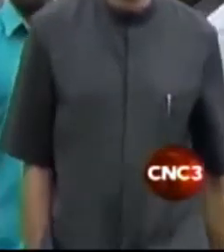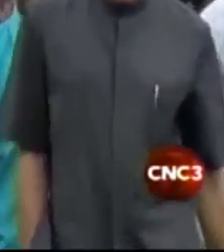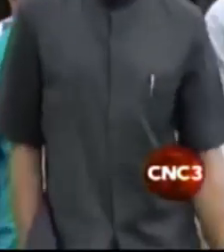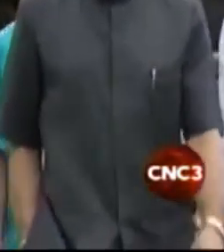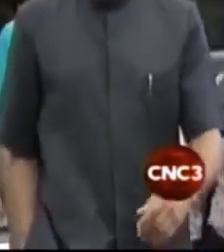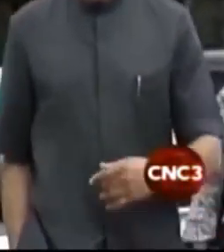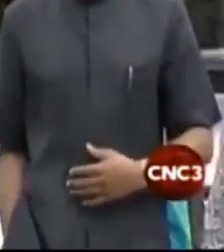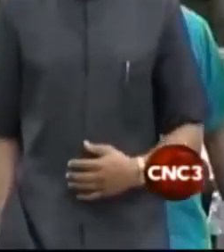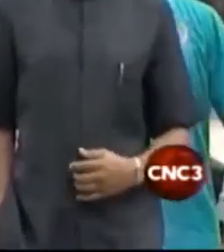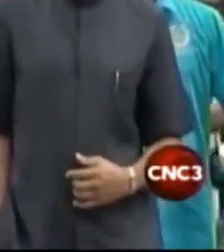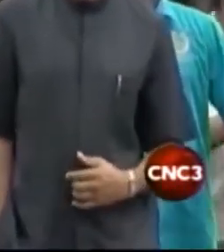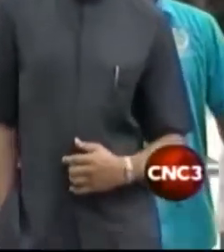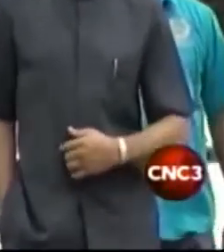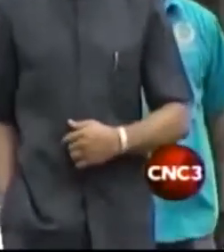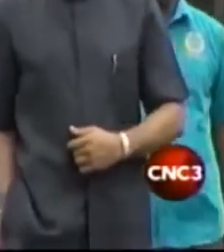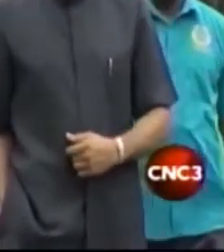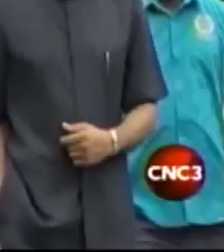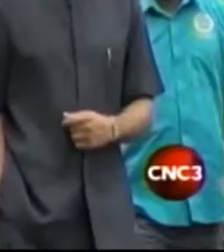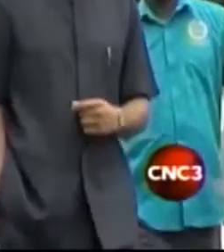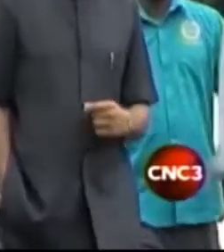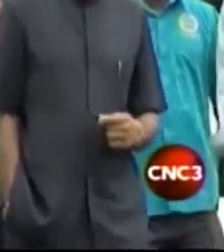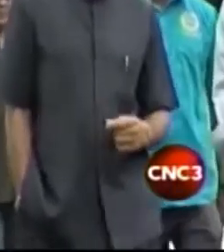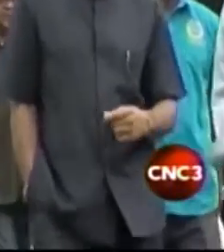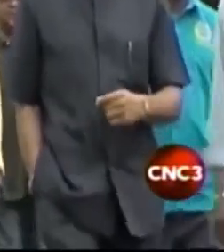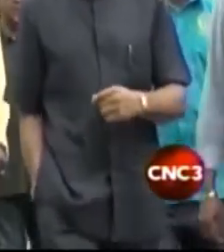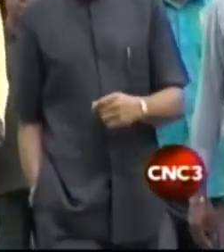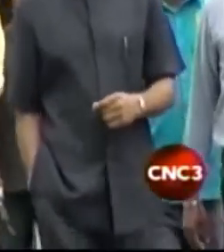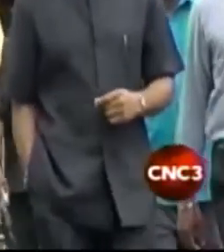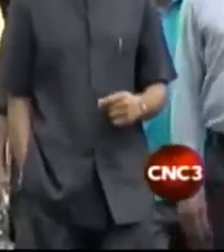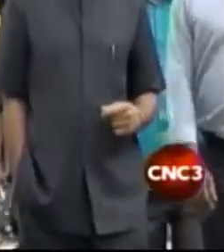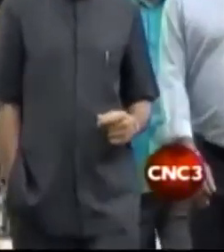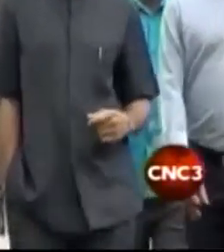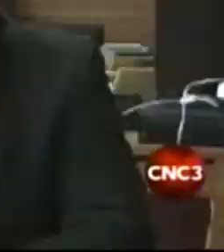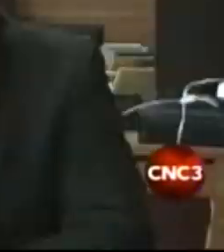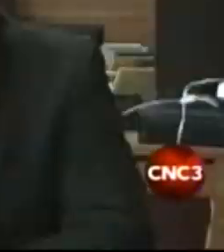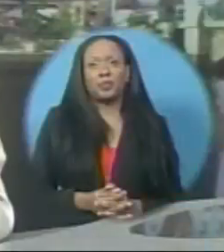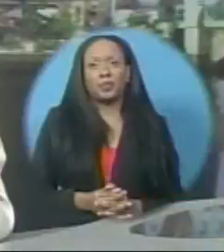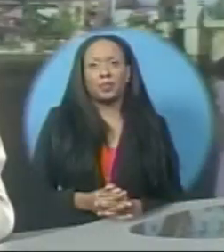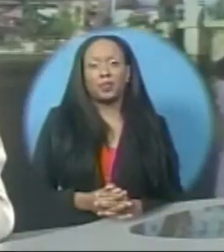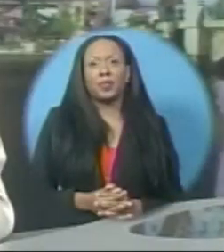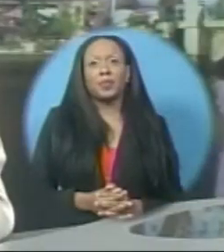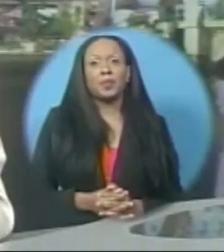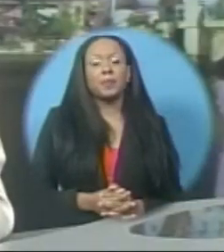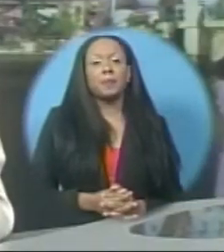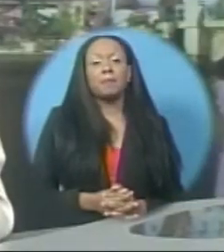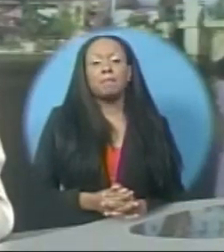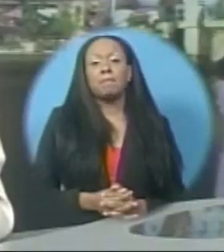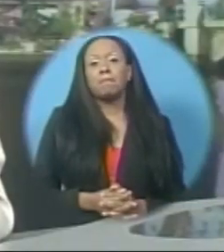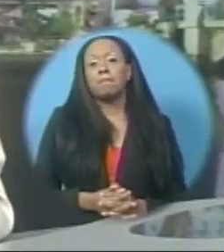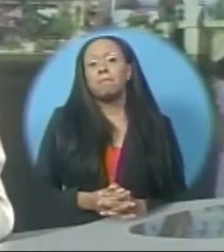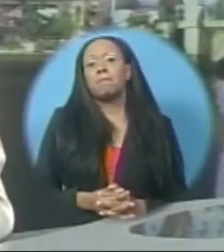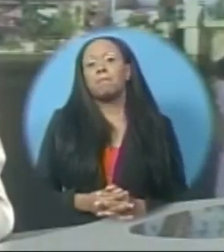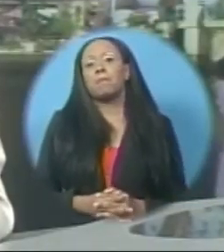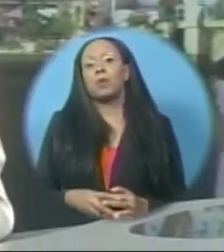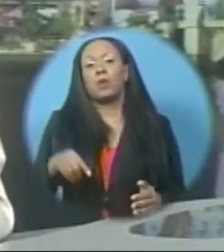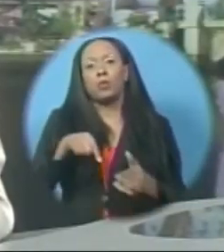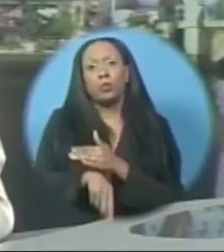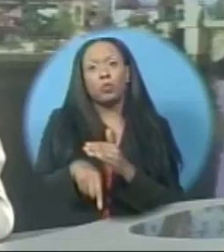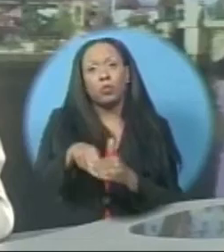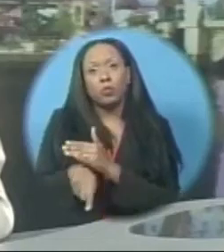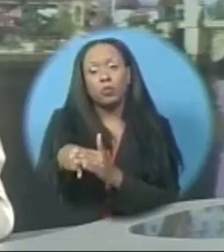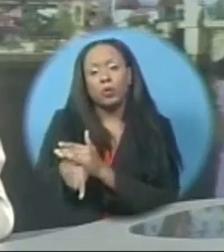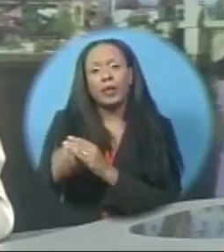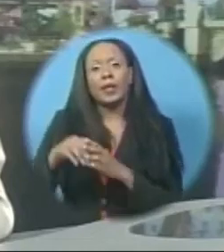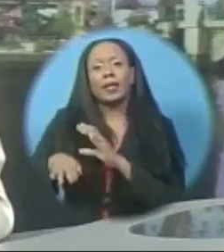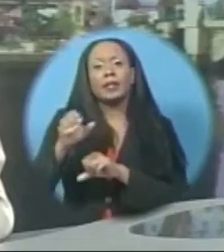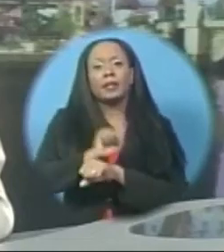unions, despite bad relations, to band together for the sake of workers. The murder toll in St. Lucia for 2017